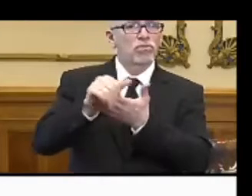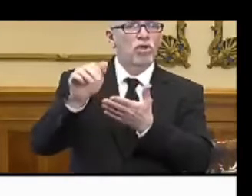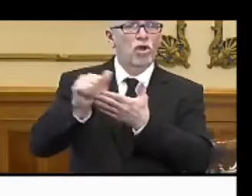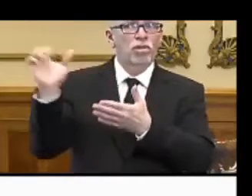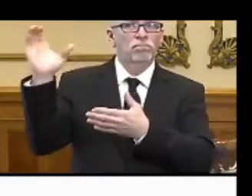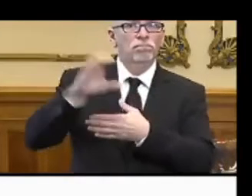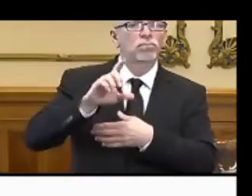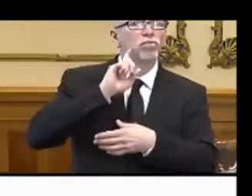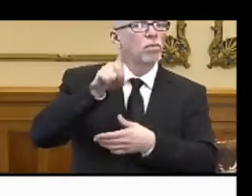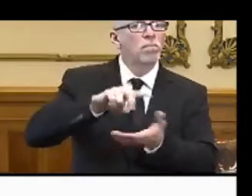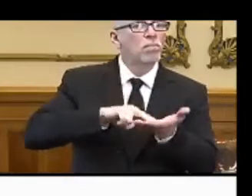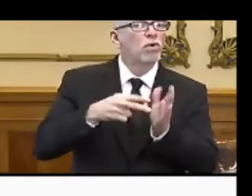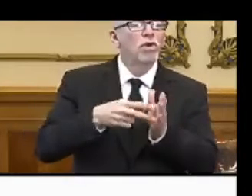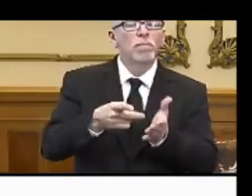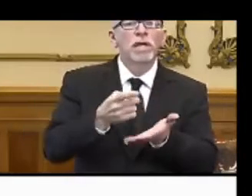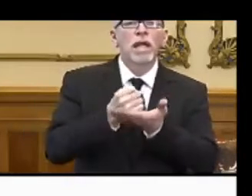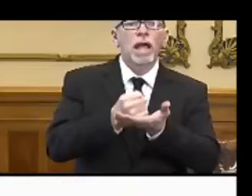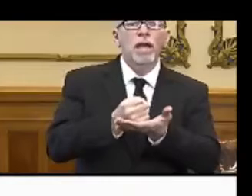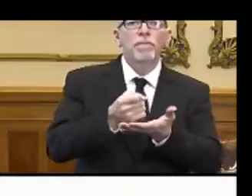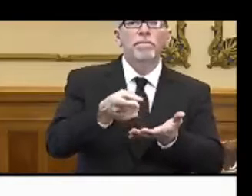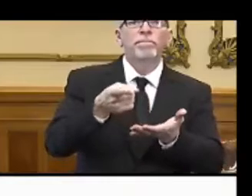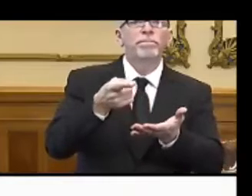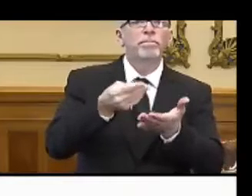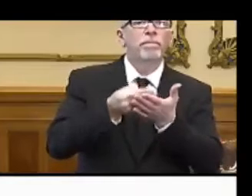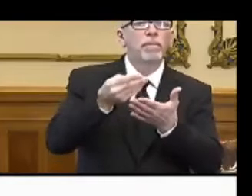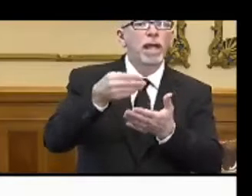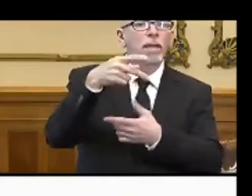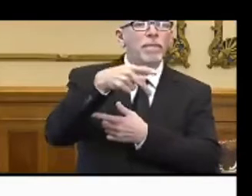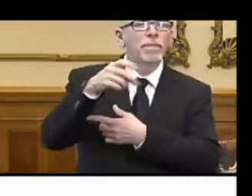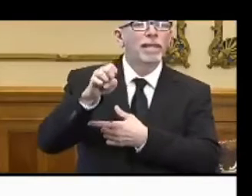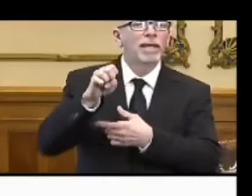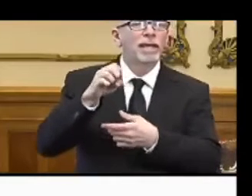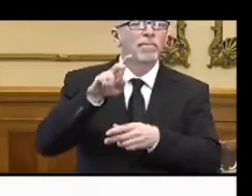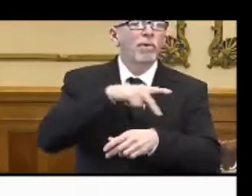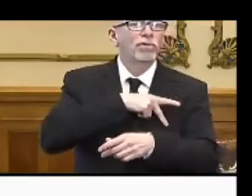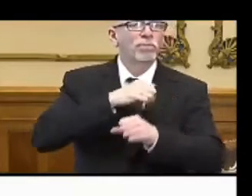was really driven towards buying personal protective equipment.